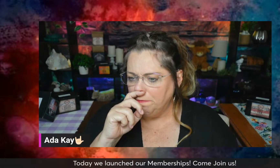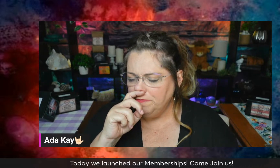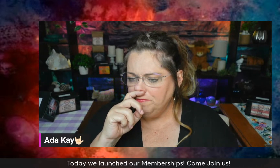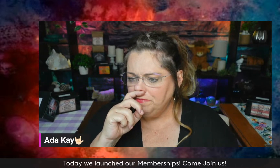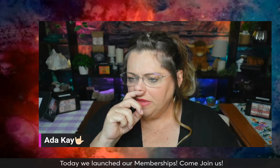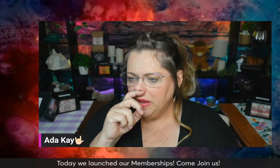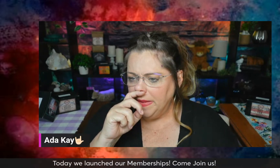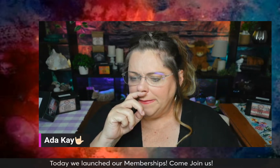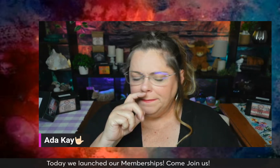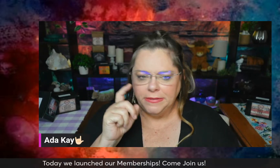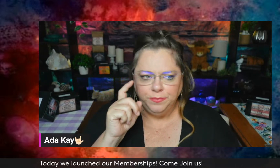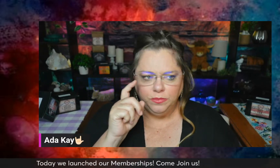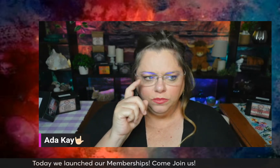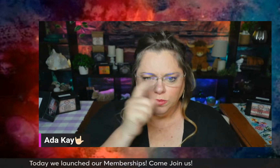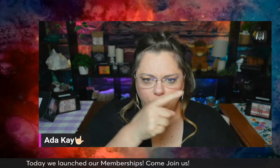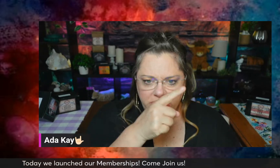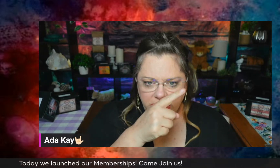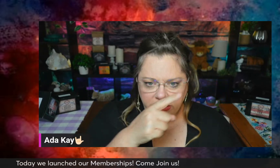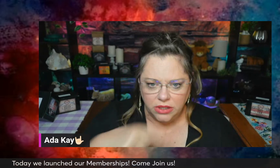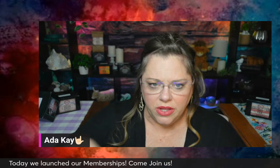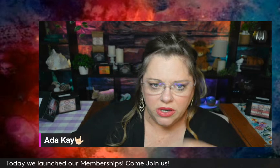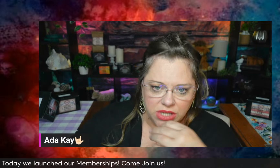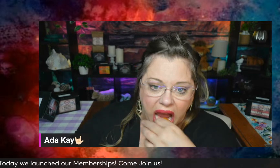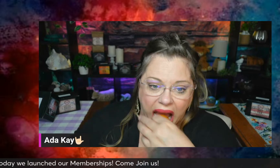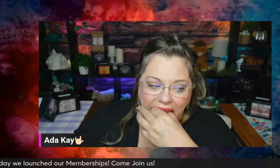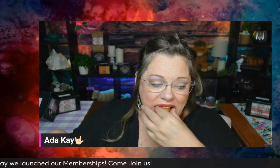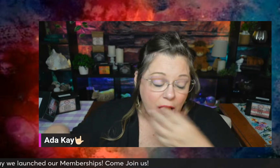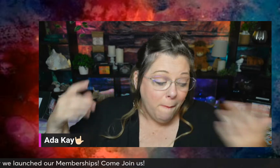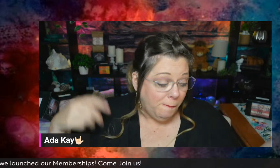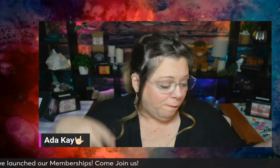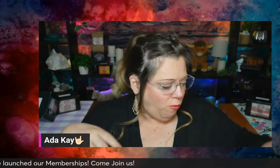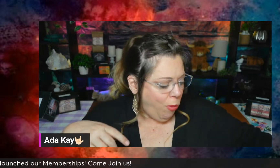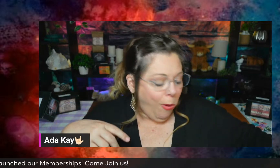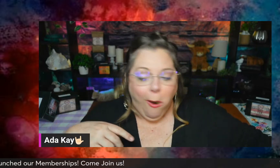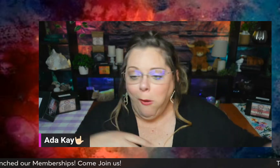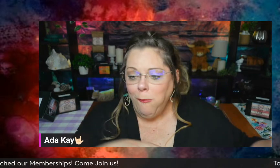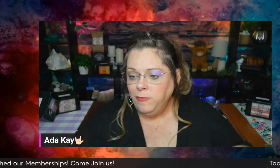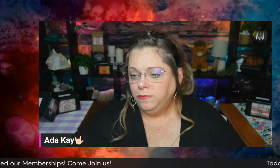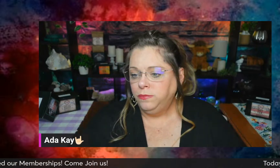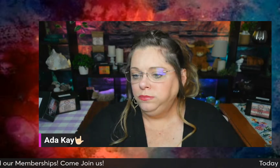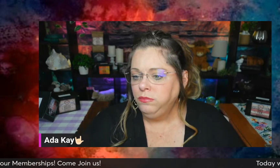wrong. But what's legal in their state?